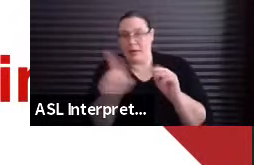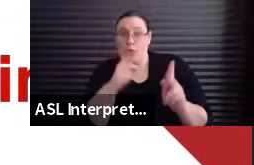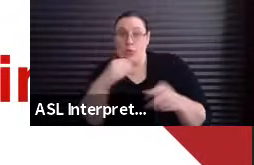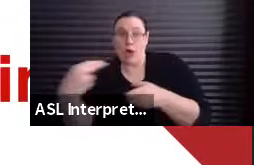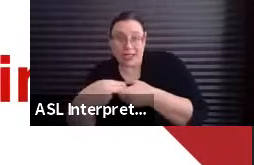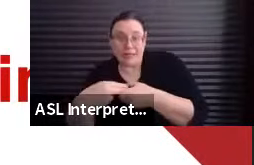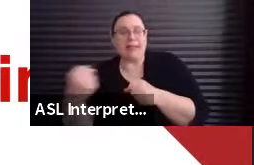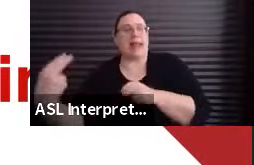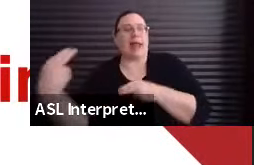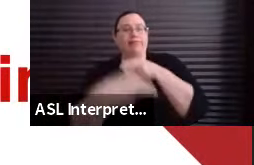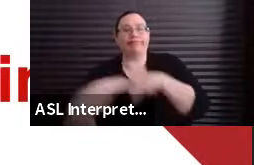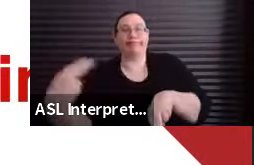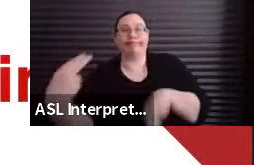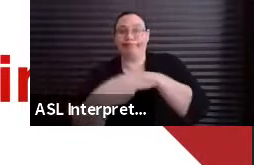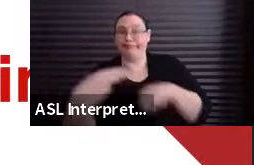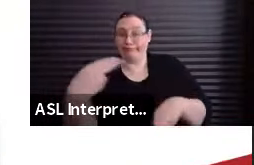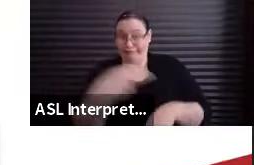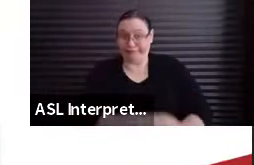meeting.